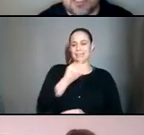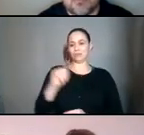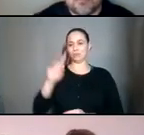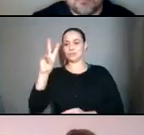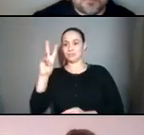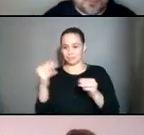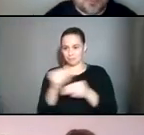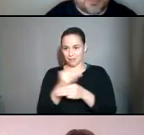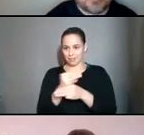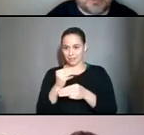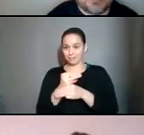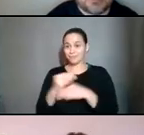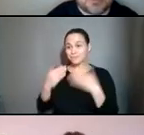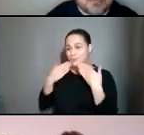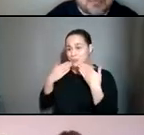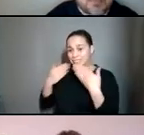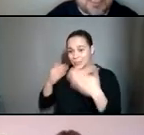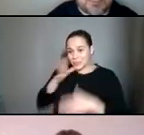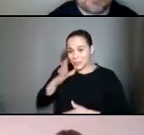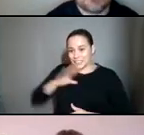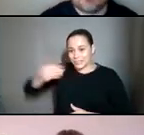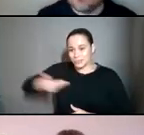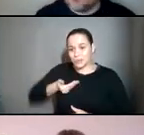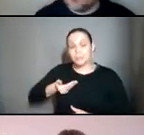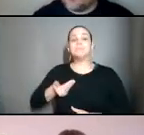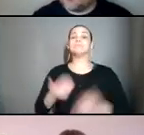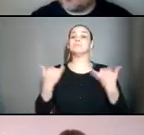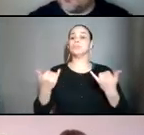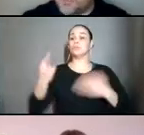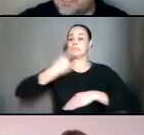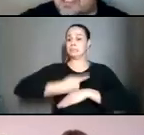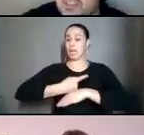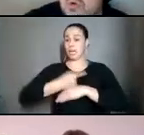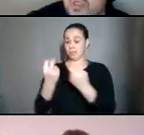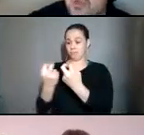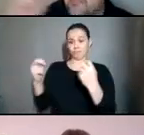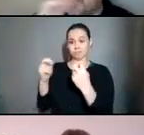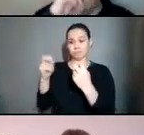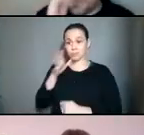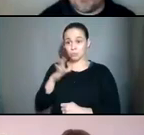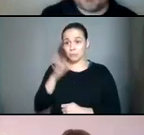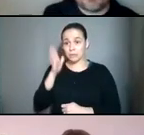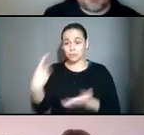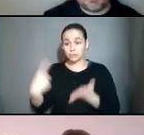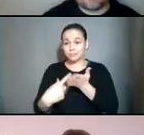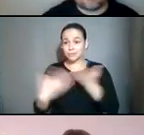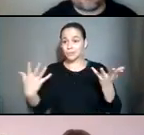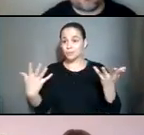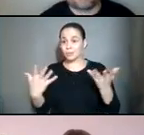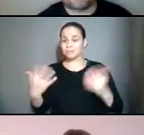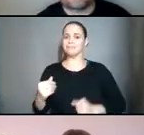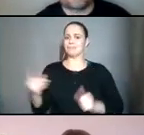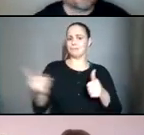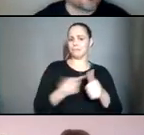Thank you, ladies. Welcome. Today our panelists are going to cover what is Dreambox,